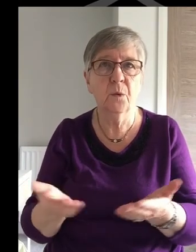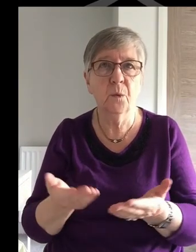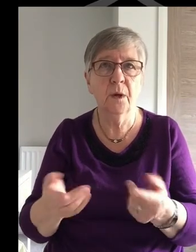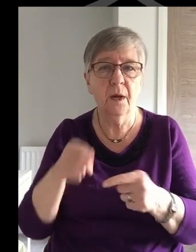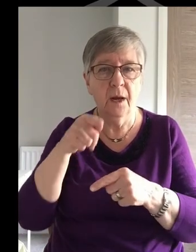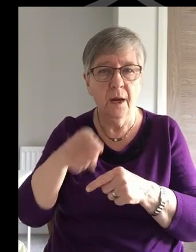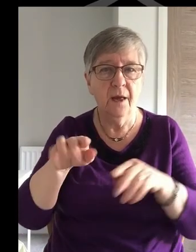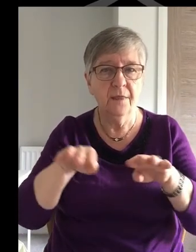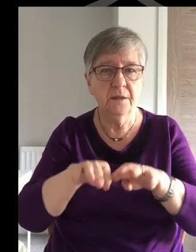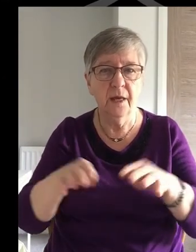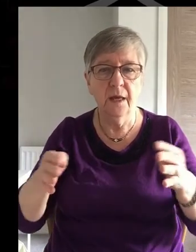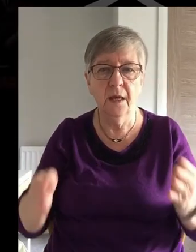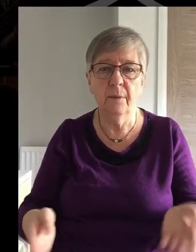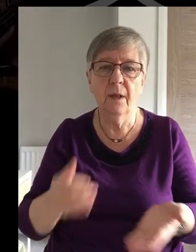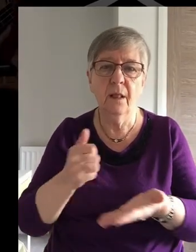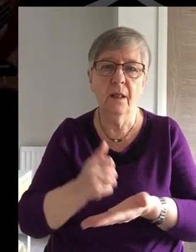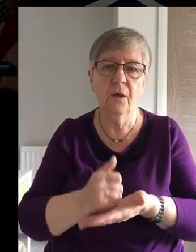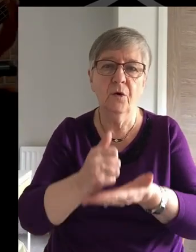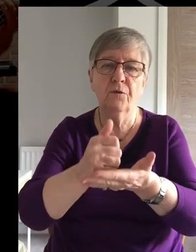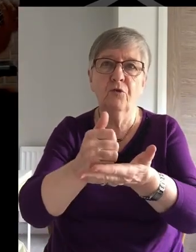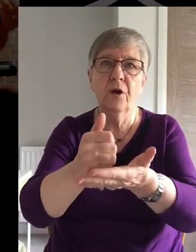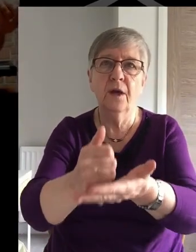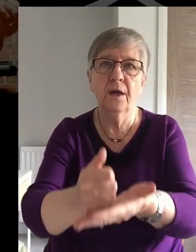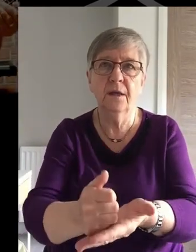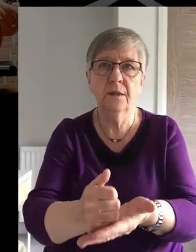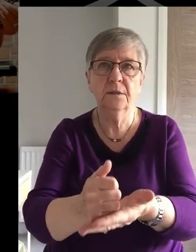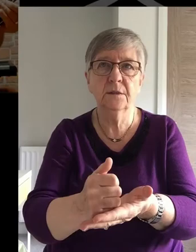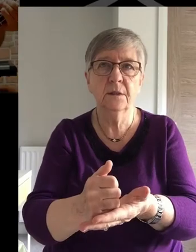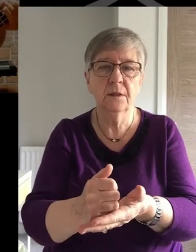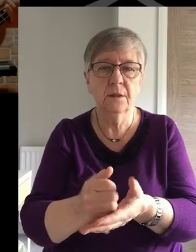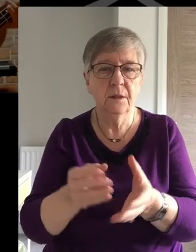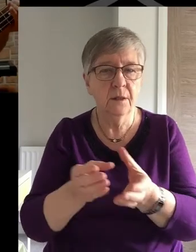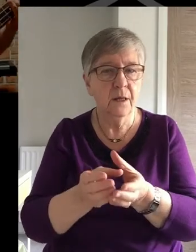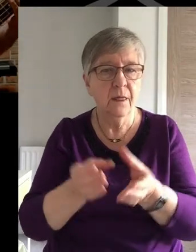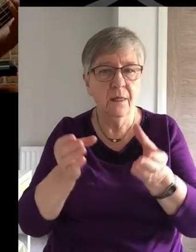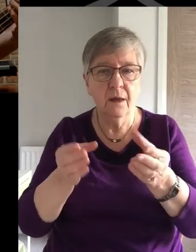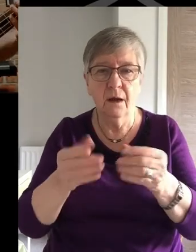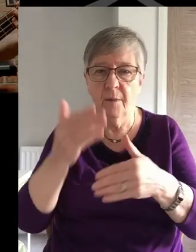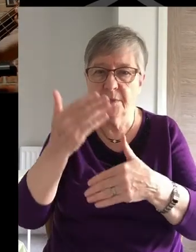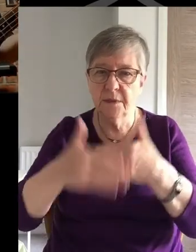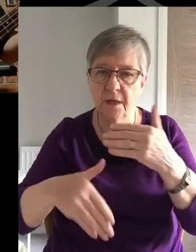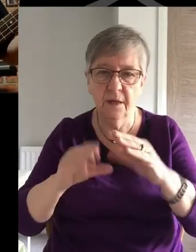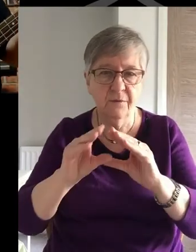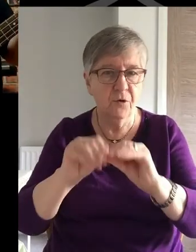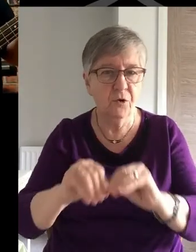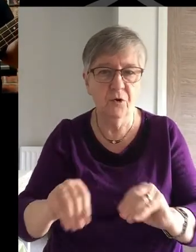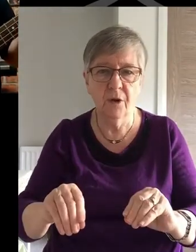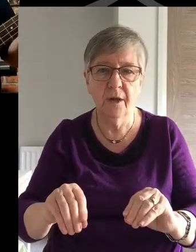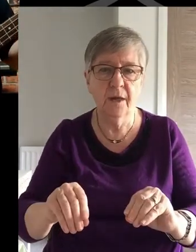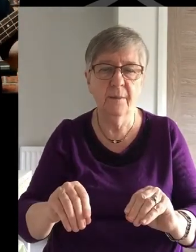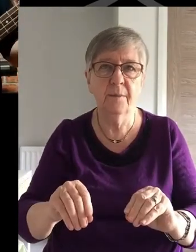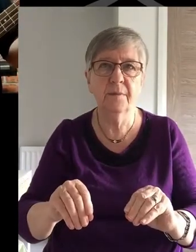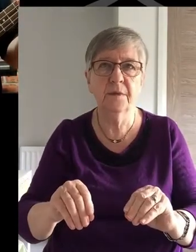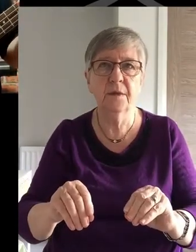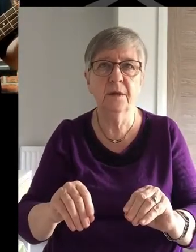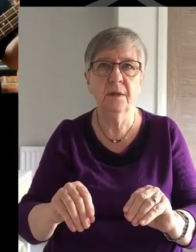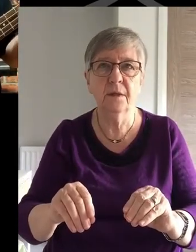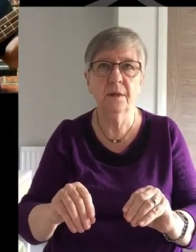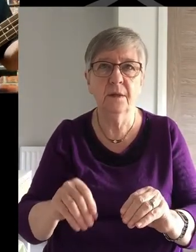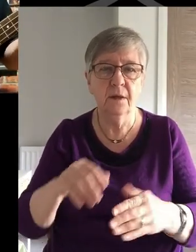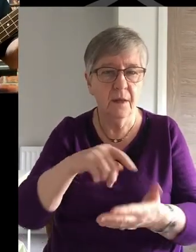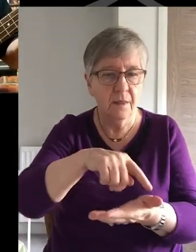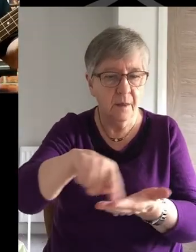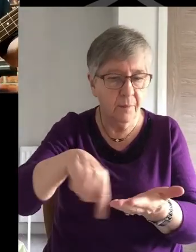place at the table of grace. The cup's never